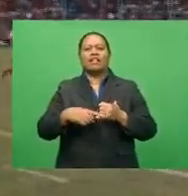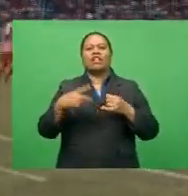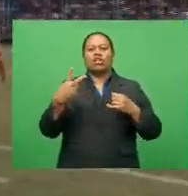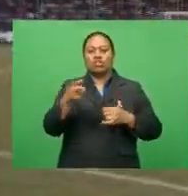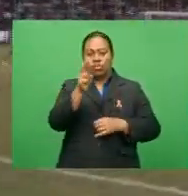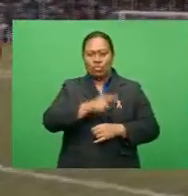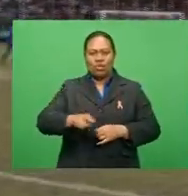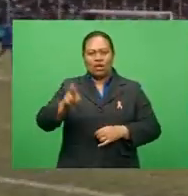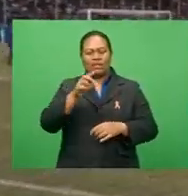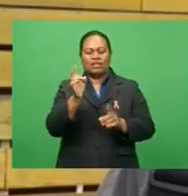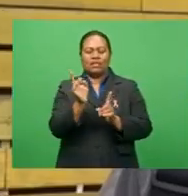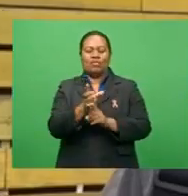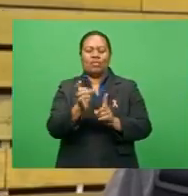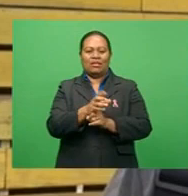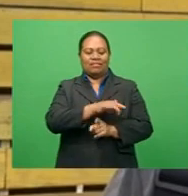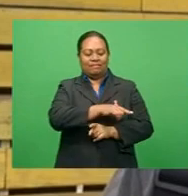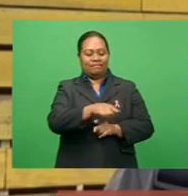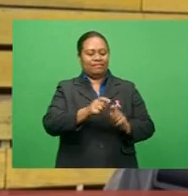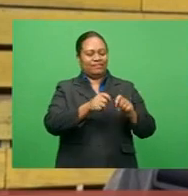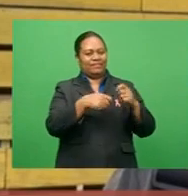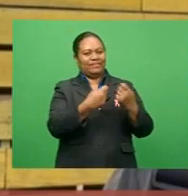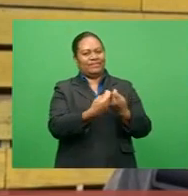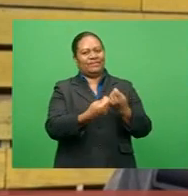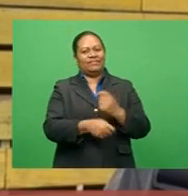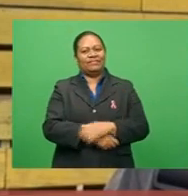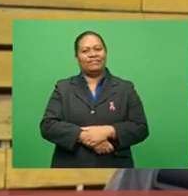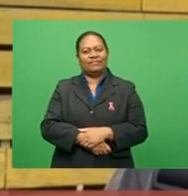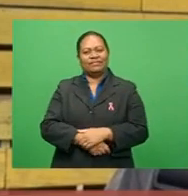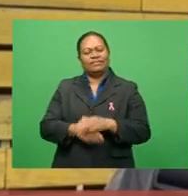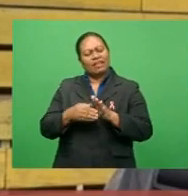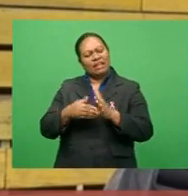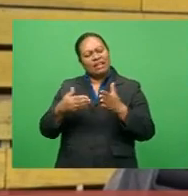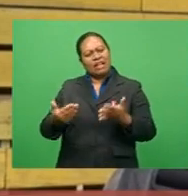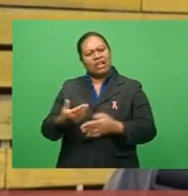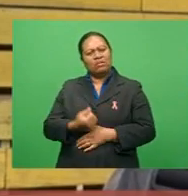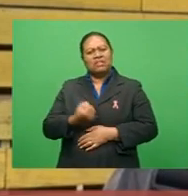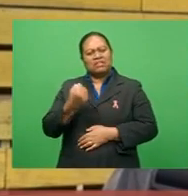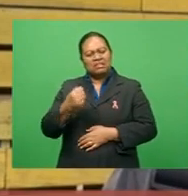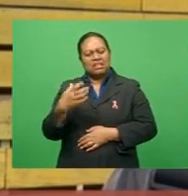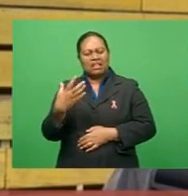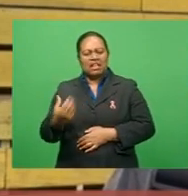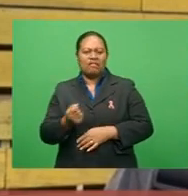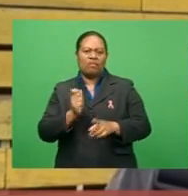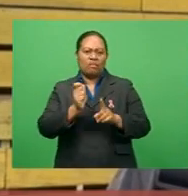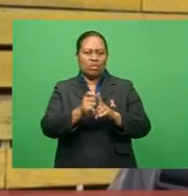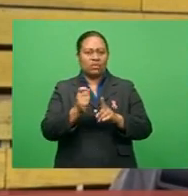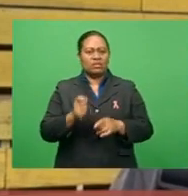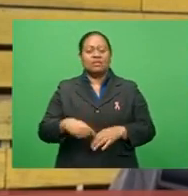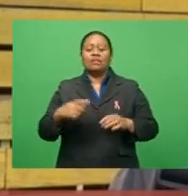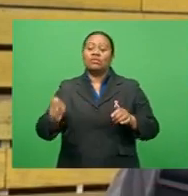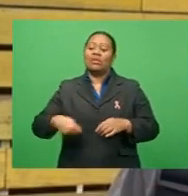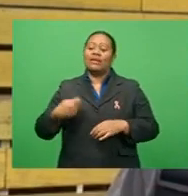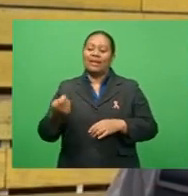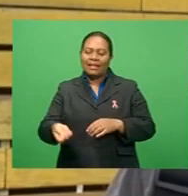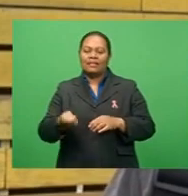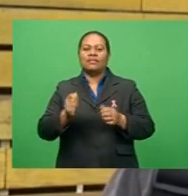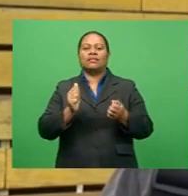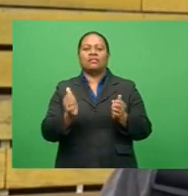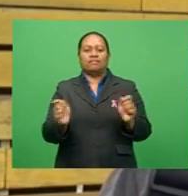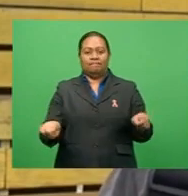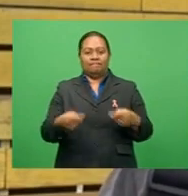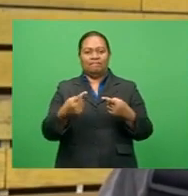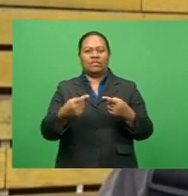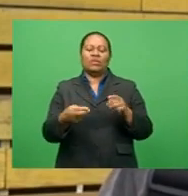for them as a group. Yeah, next move is that we are still on 13 points. Our next game is against Navua, which is very